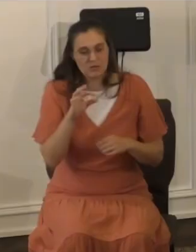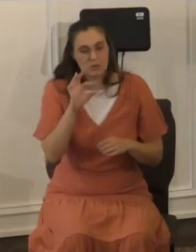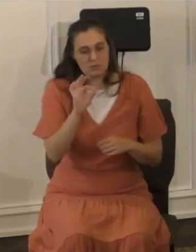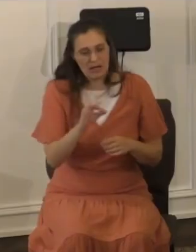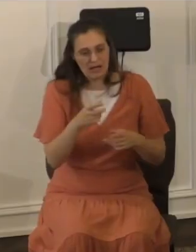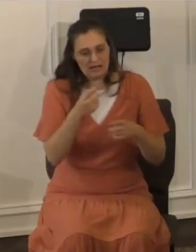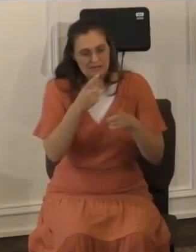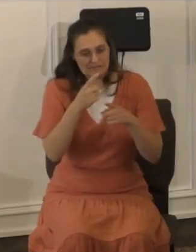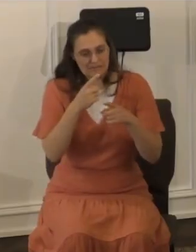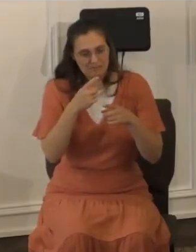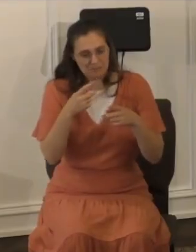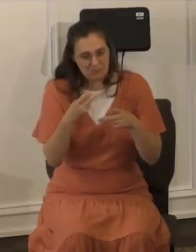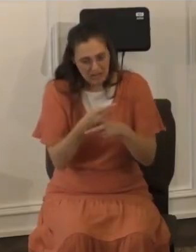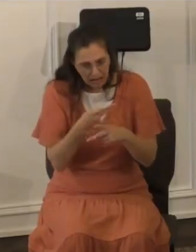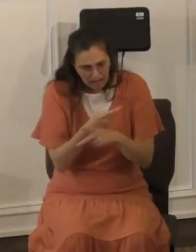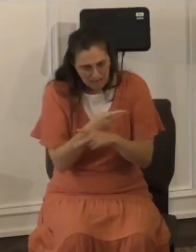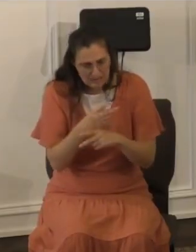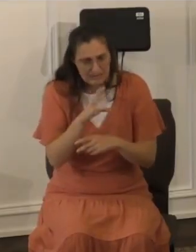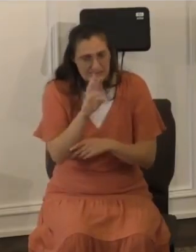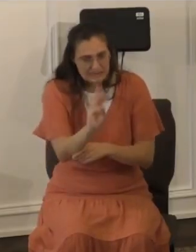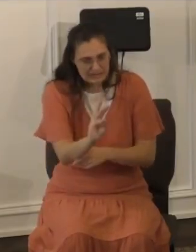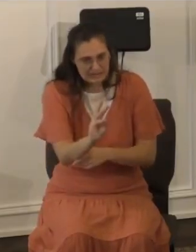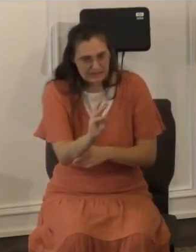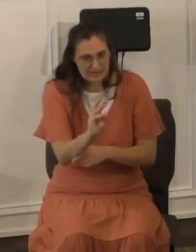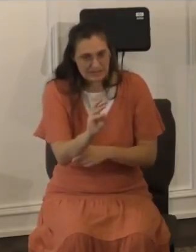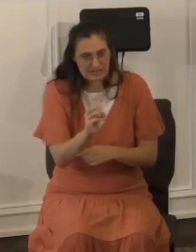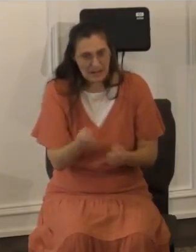come out to? Who can tell me?